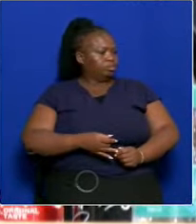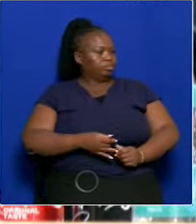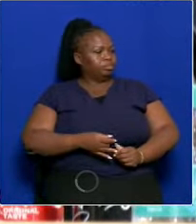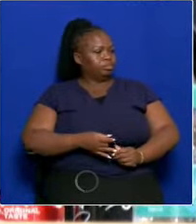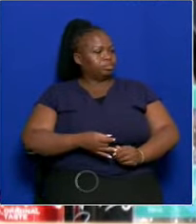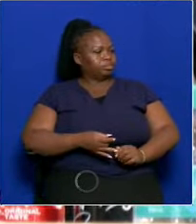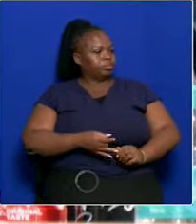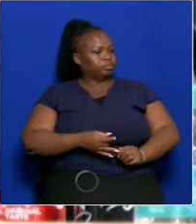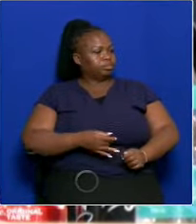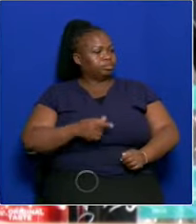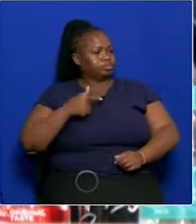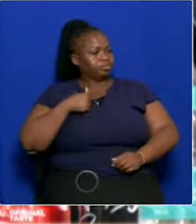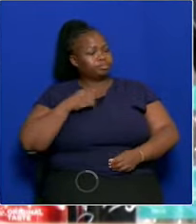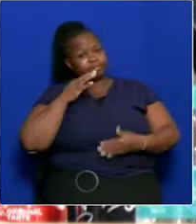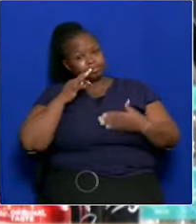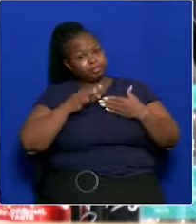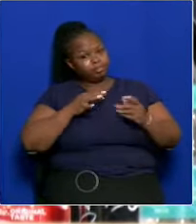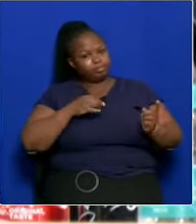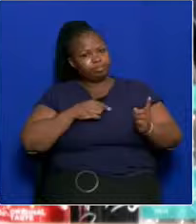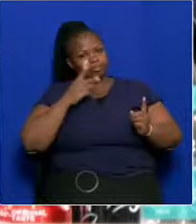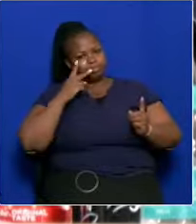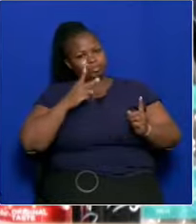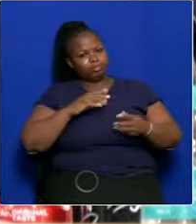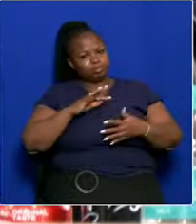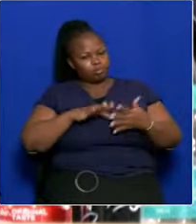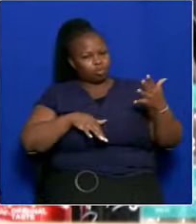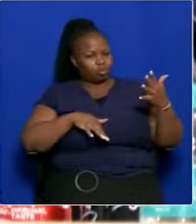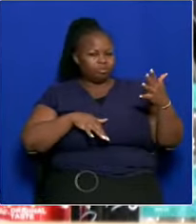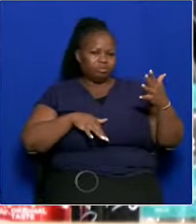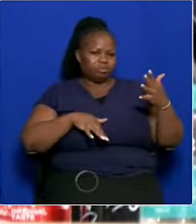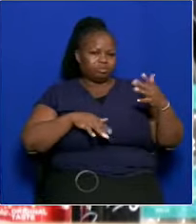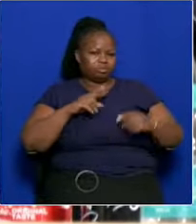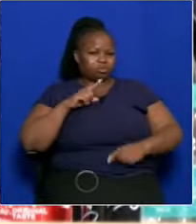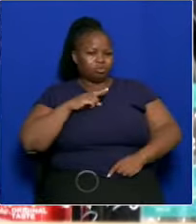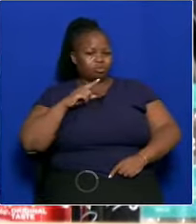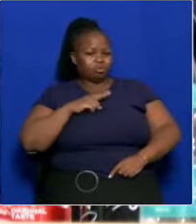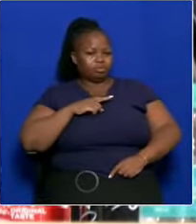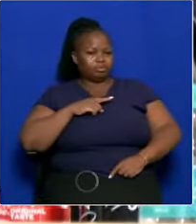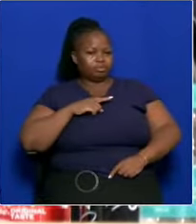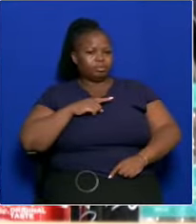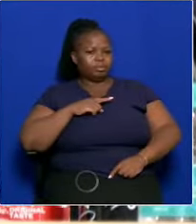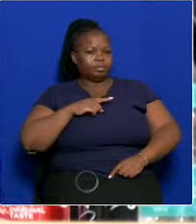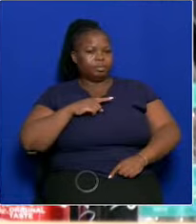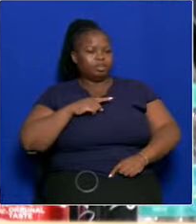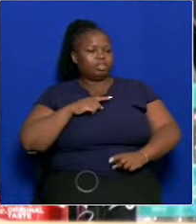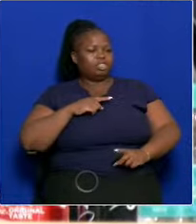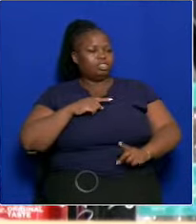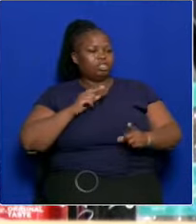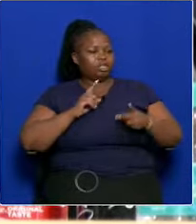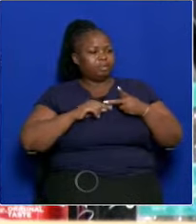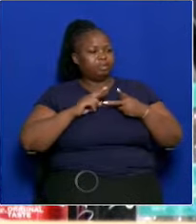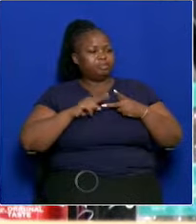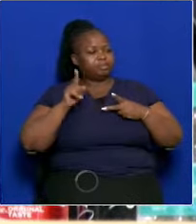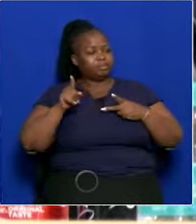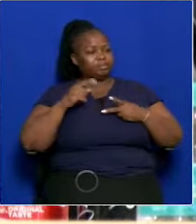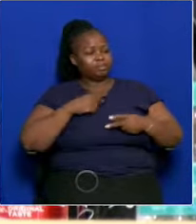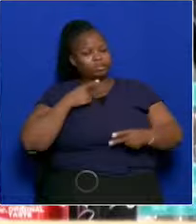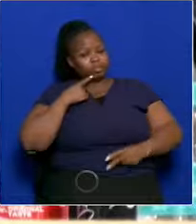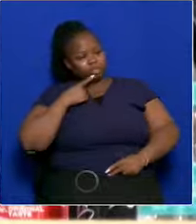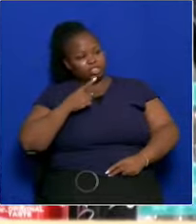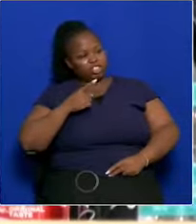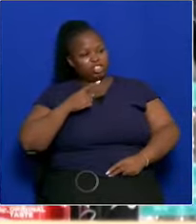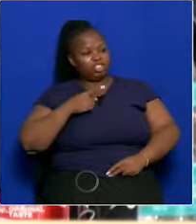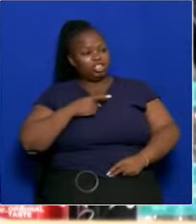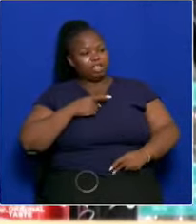of these, and not to nitpick, because you are looking at one where you say, well, here I was doing it because people come to